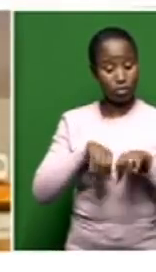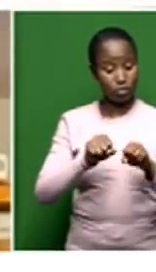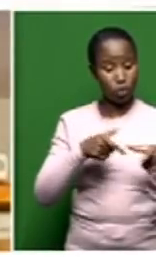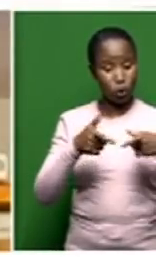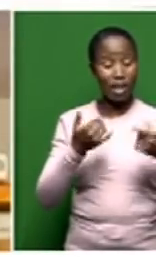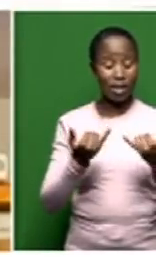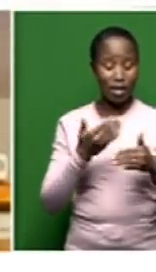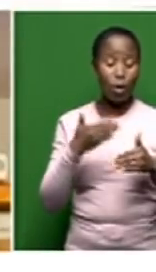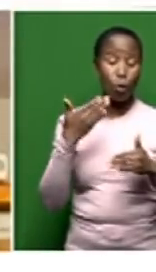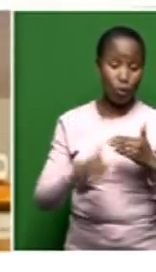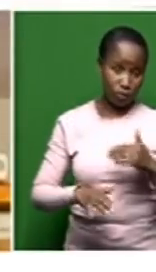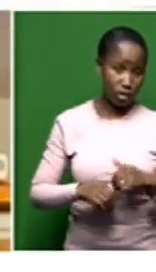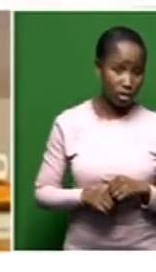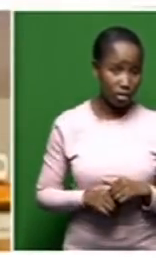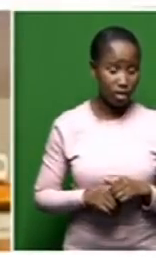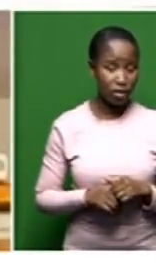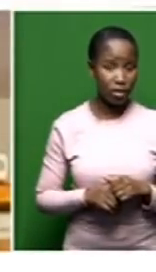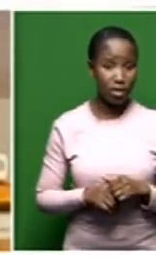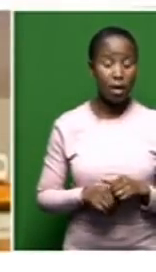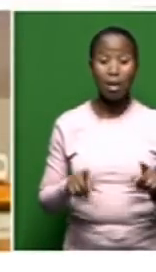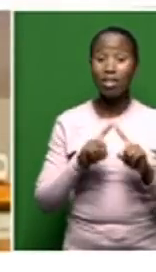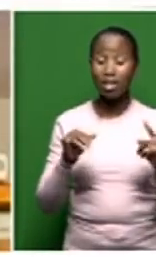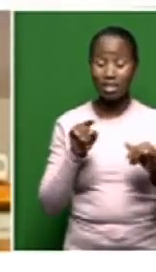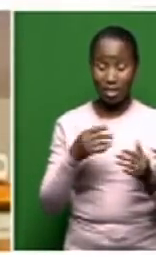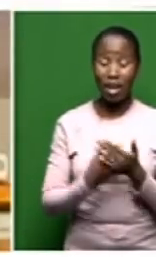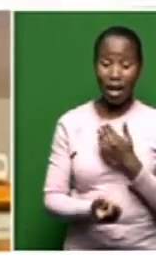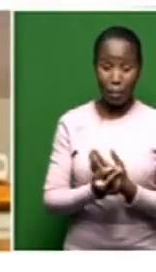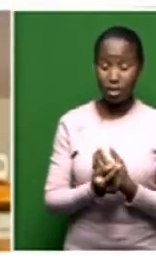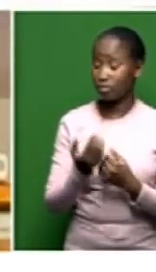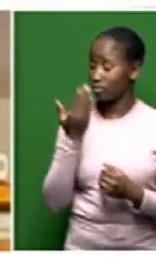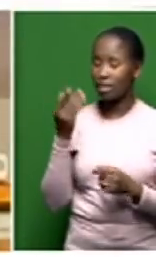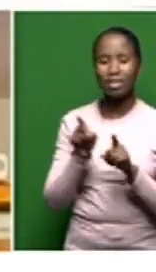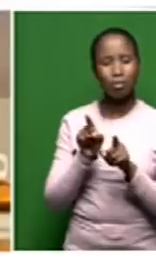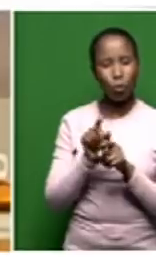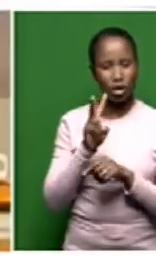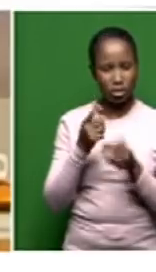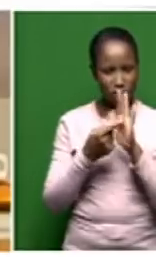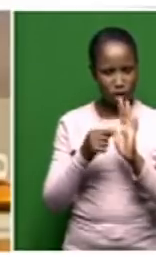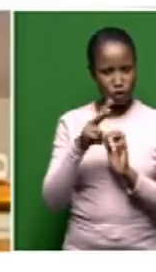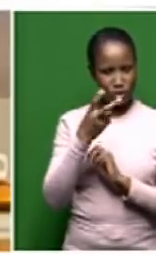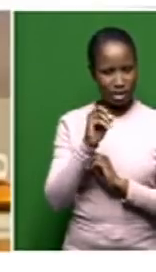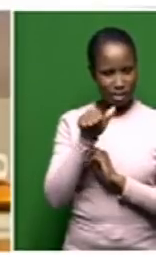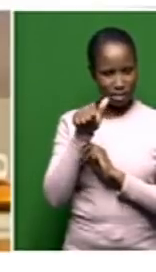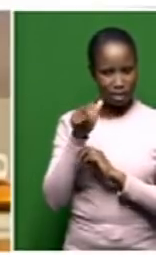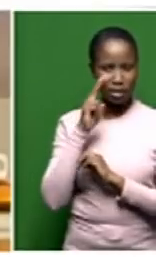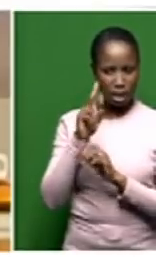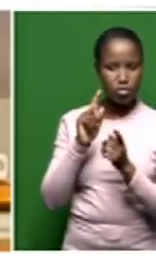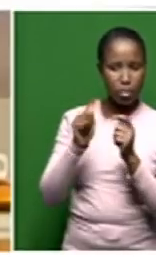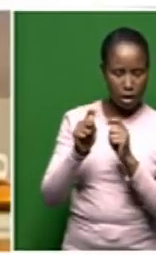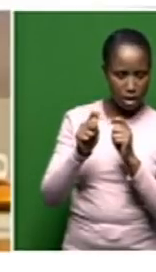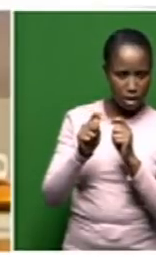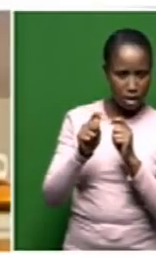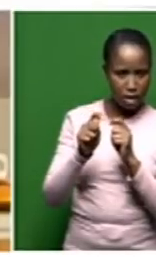long time, of course. You know, it's not overnight. 2016 already we saw the trend that the ANC is going to get